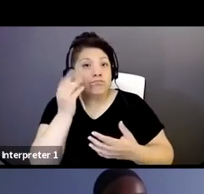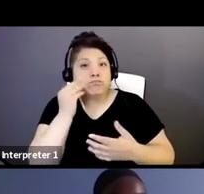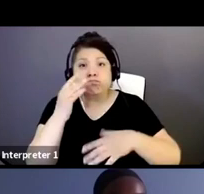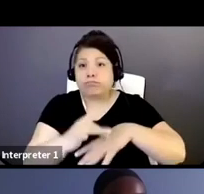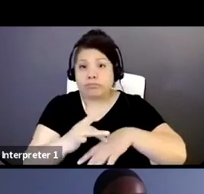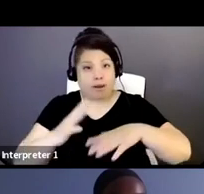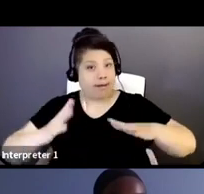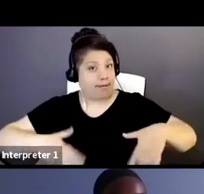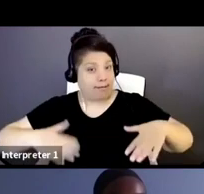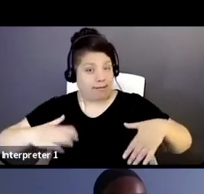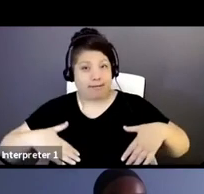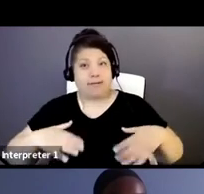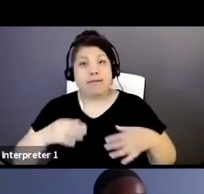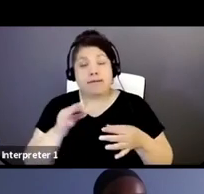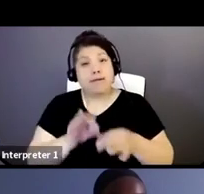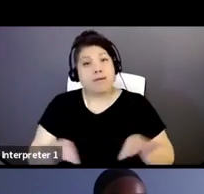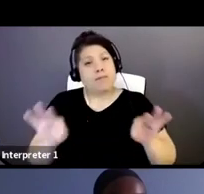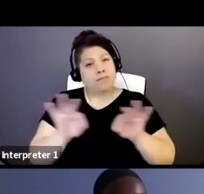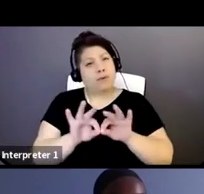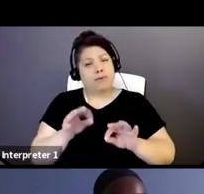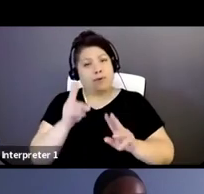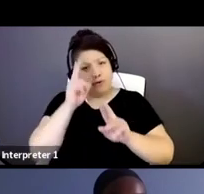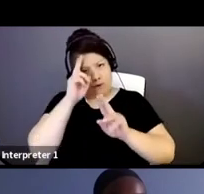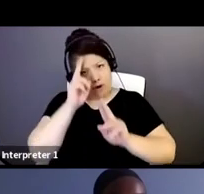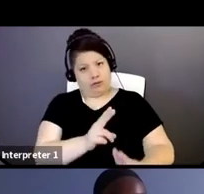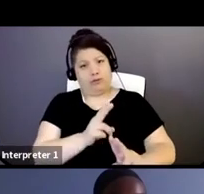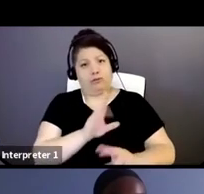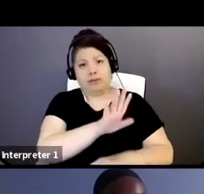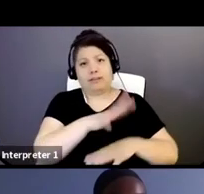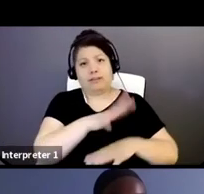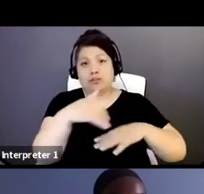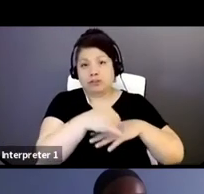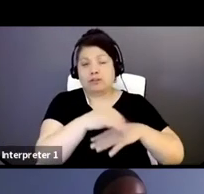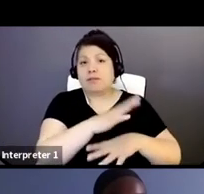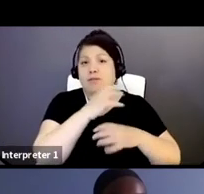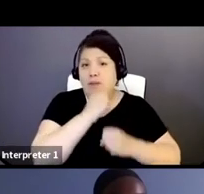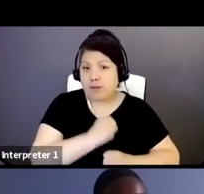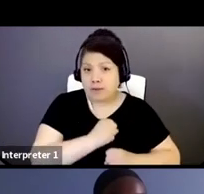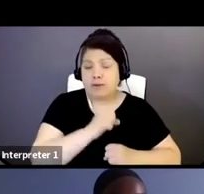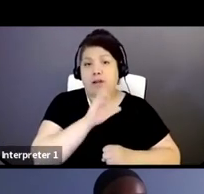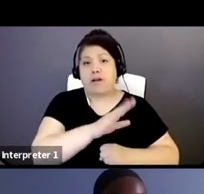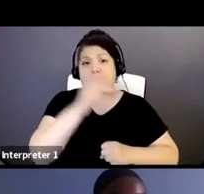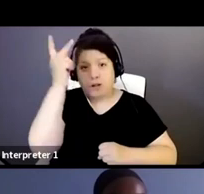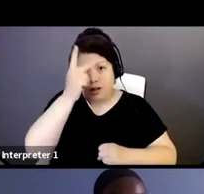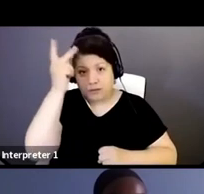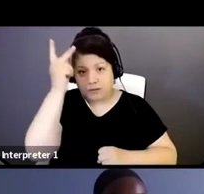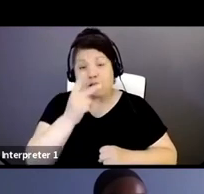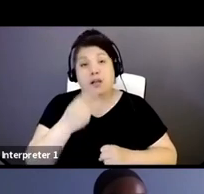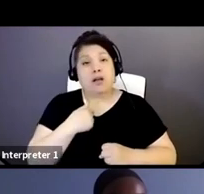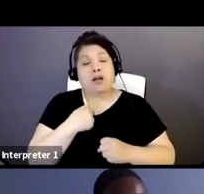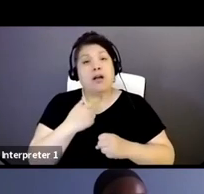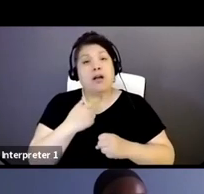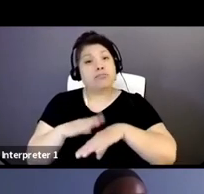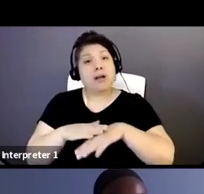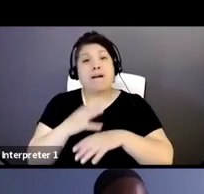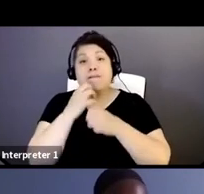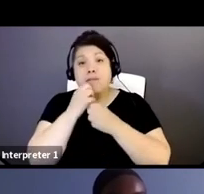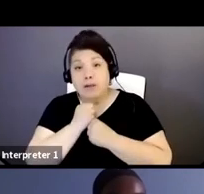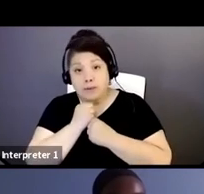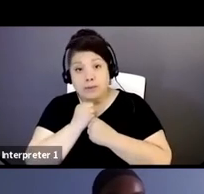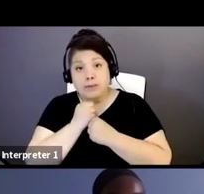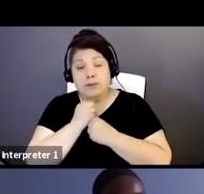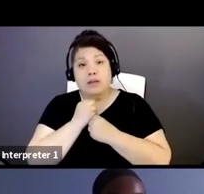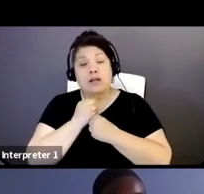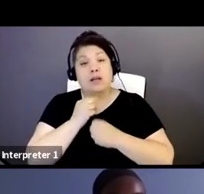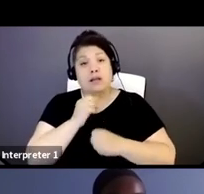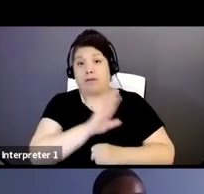really think is important, is honoring Indigenous values and philosophies. And the reason why I say values and philosophies is